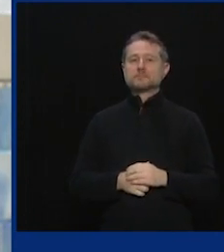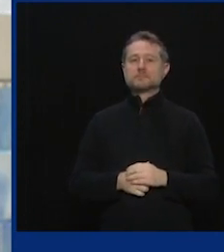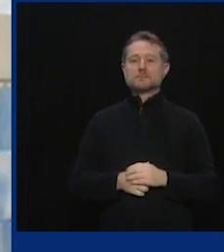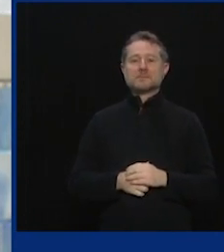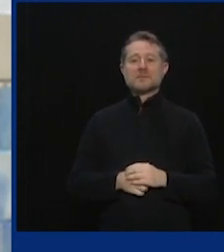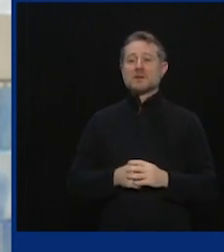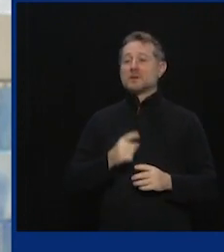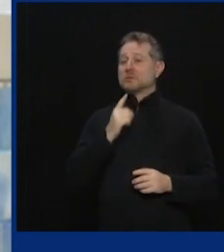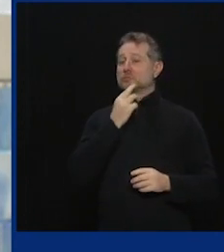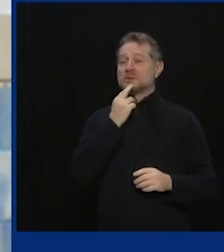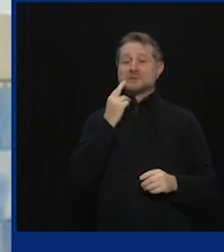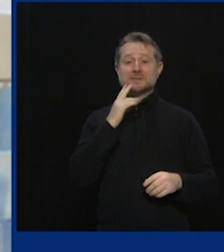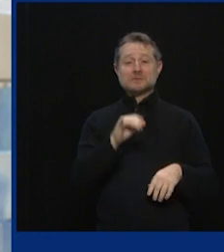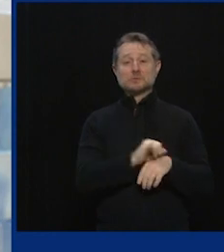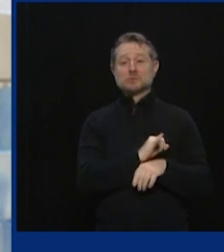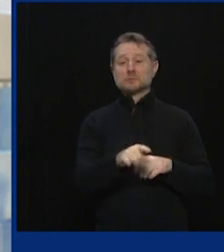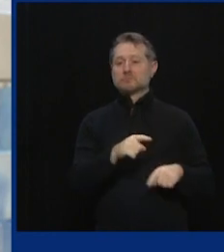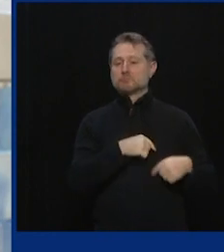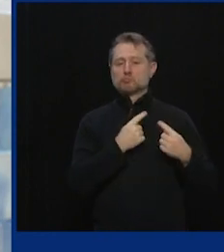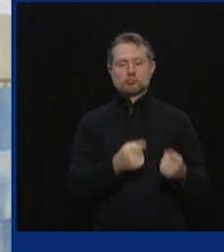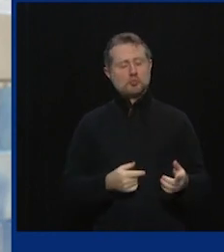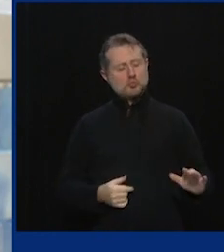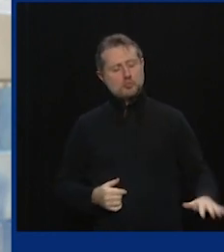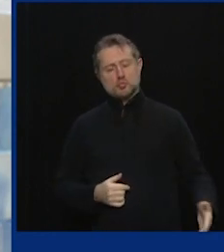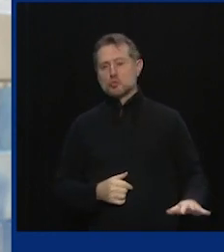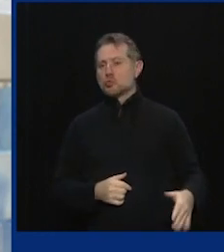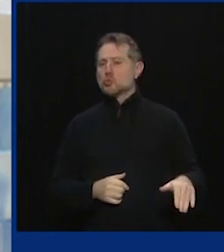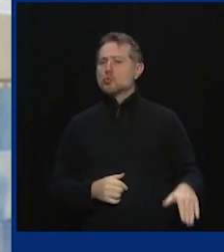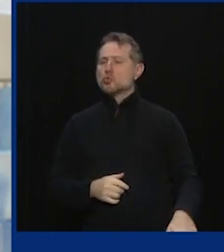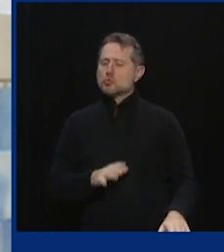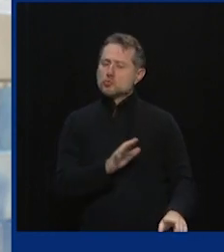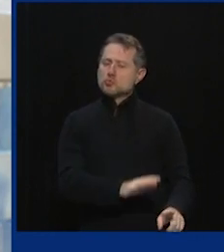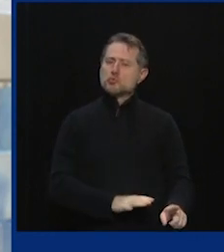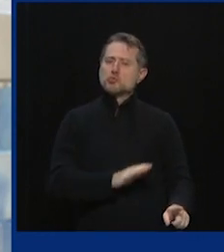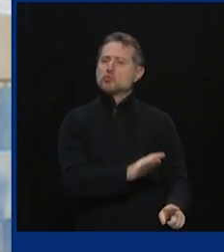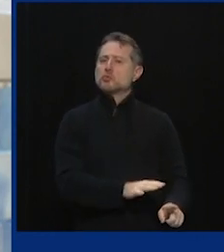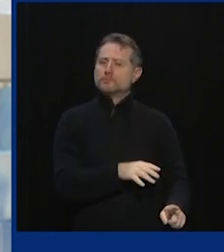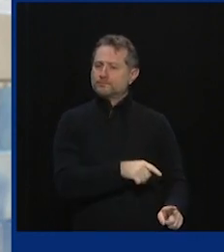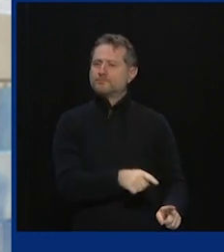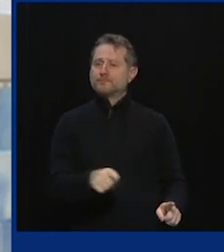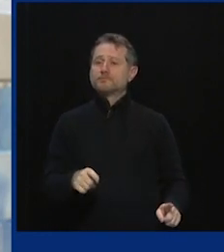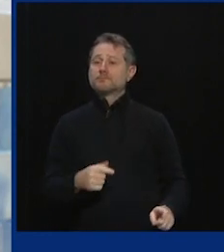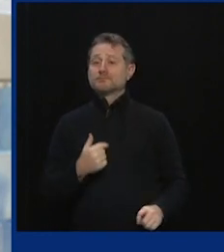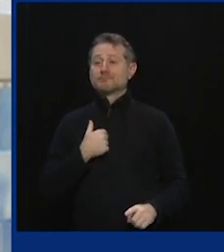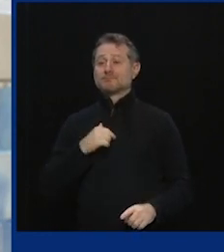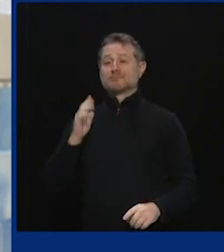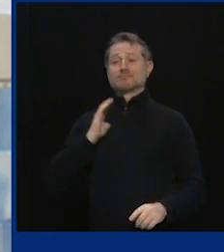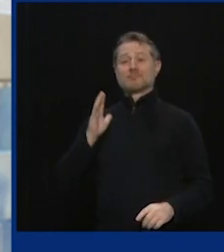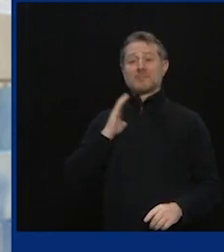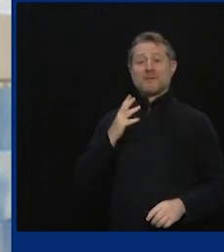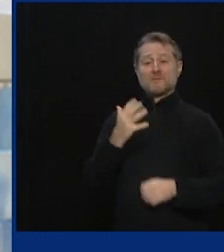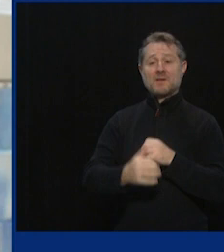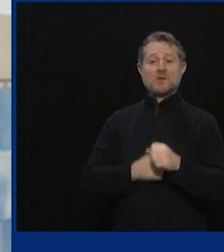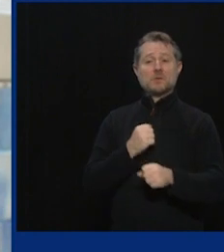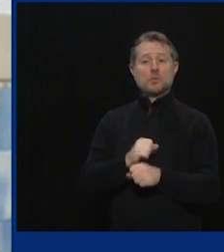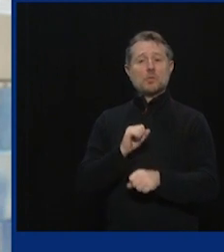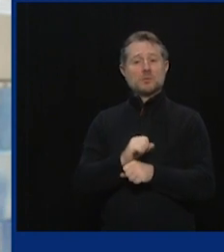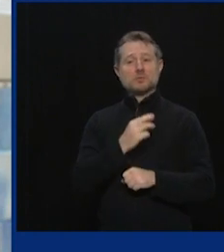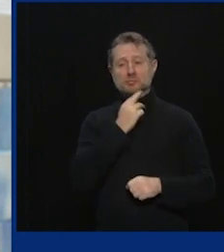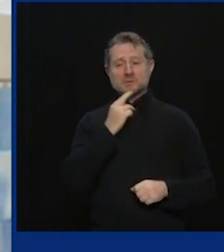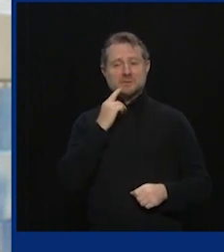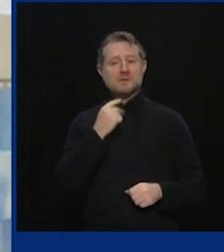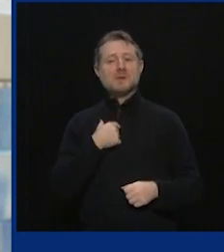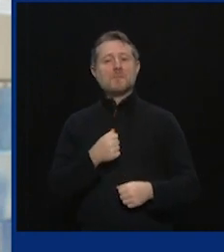been so long and hard. I spent 5 years working in a tiny restaurant, making chicken wings and